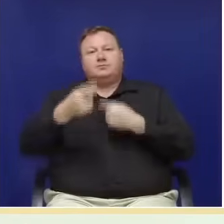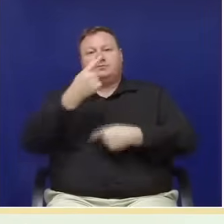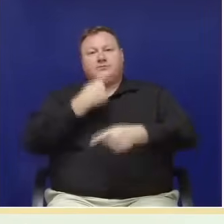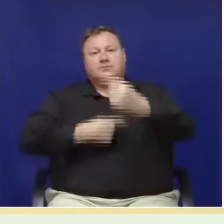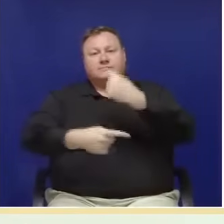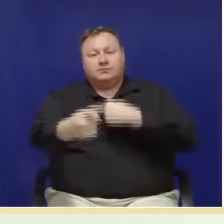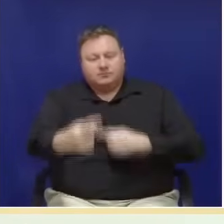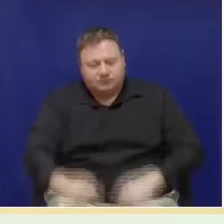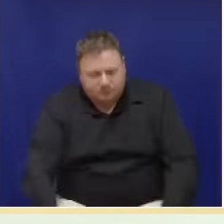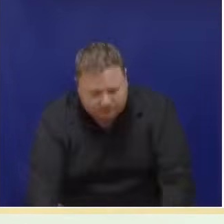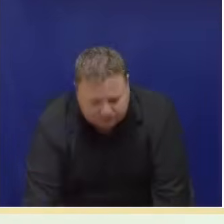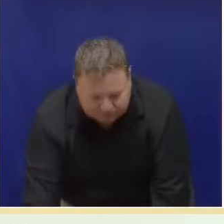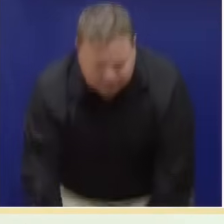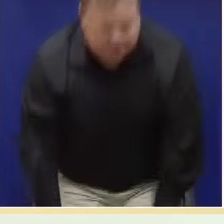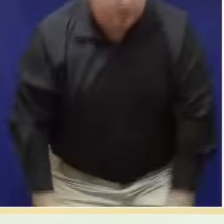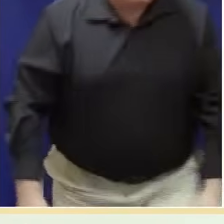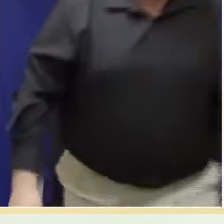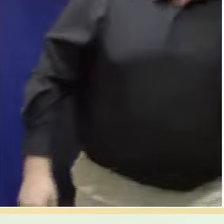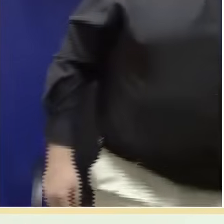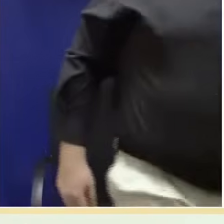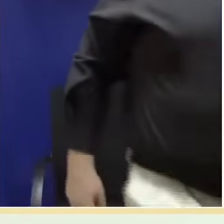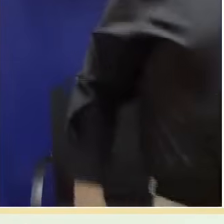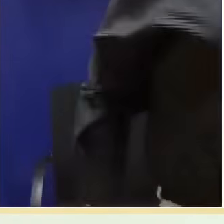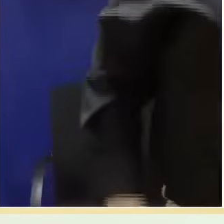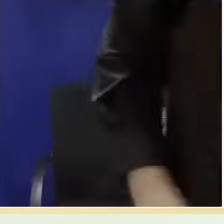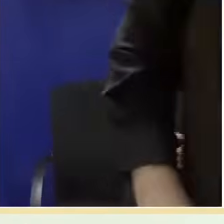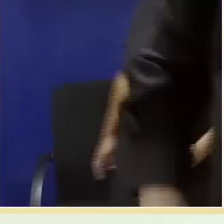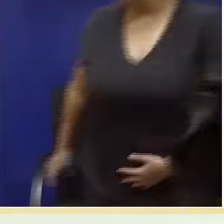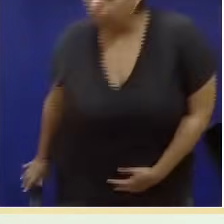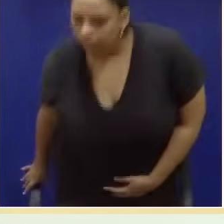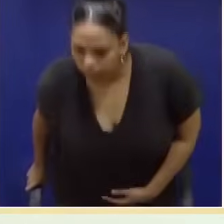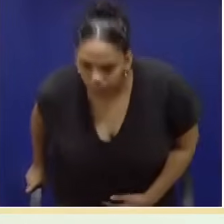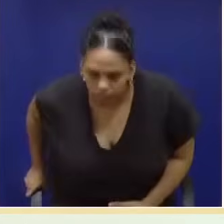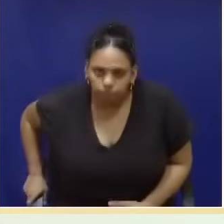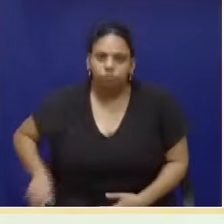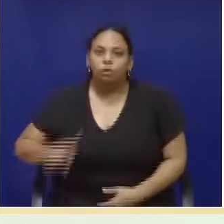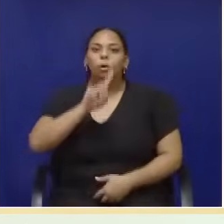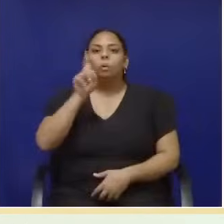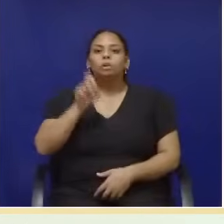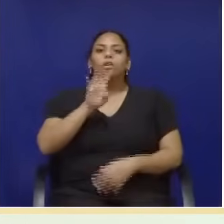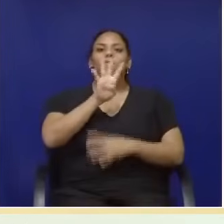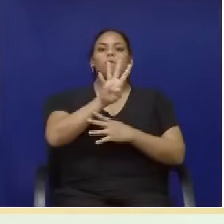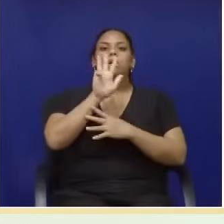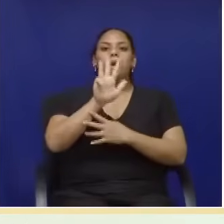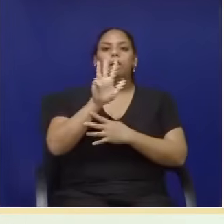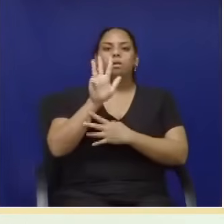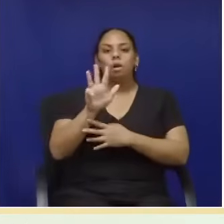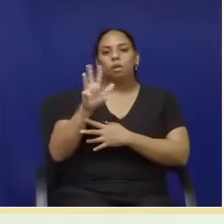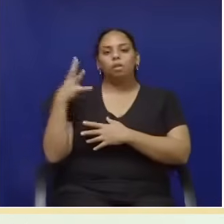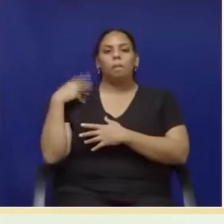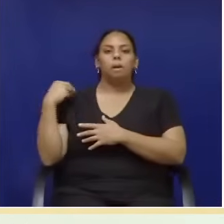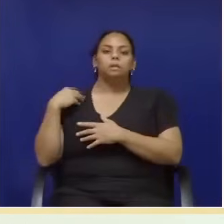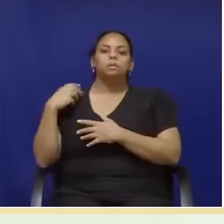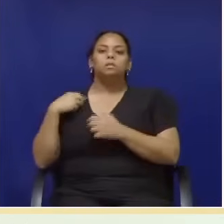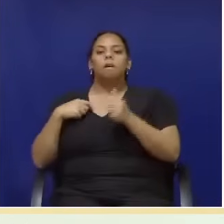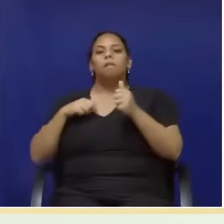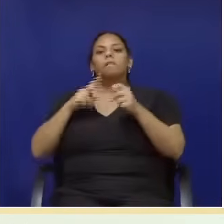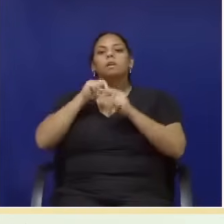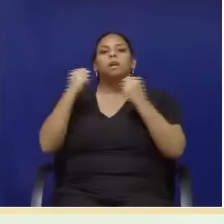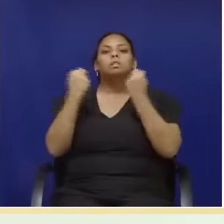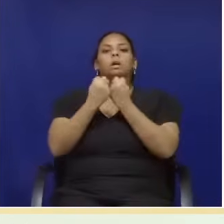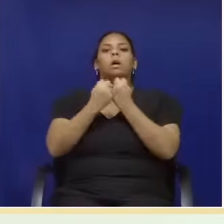Question number 499 has been asked by the Honourable Kumbaka to the Minister of International Relations and